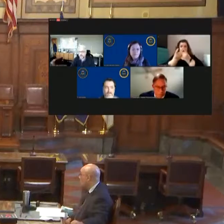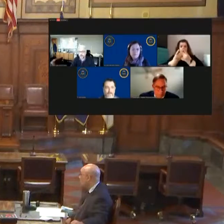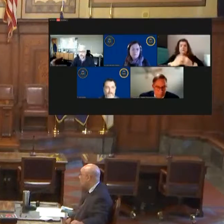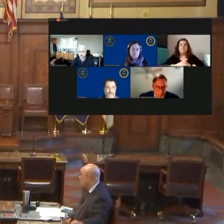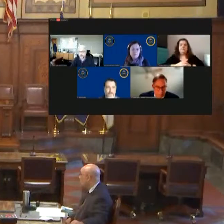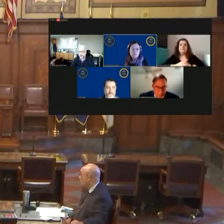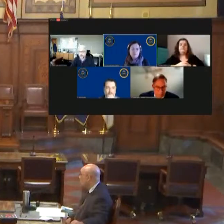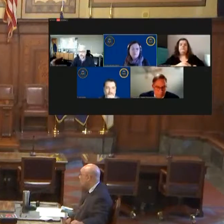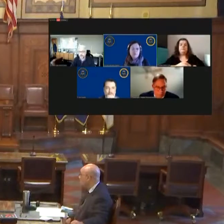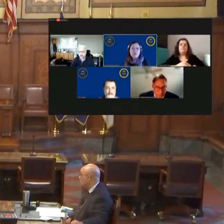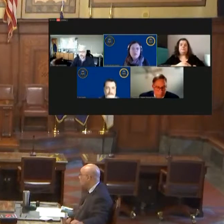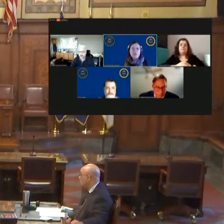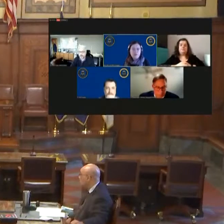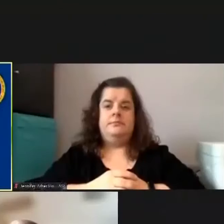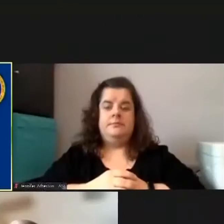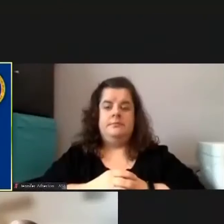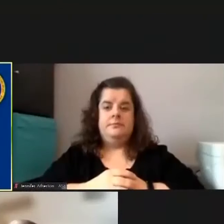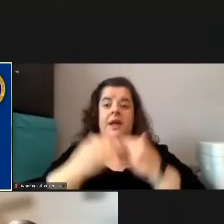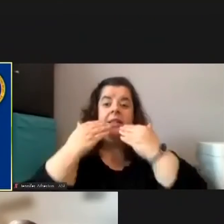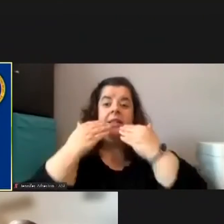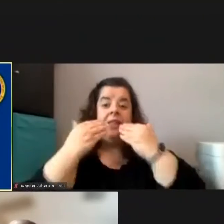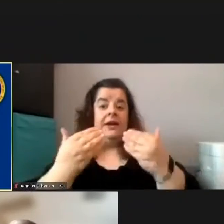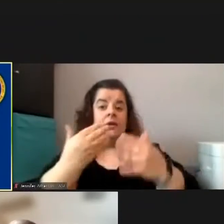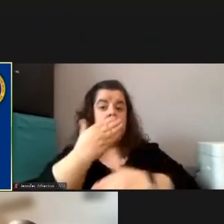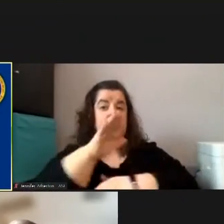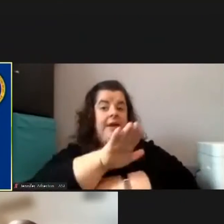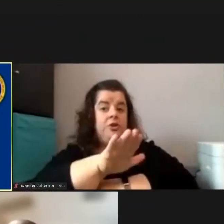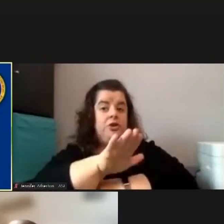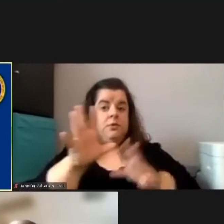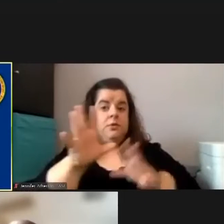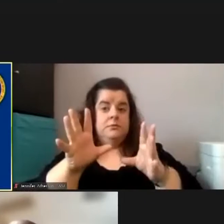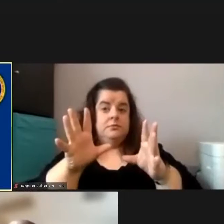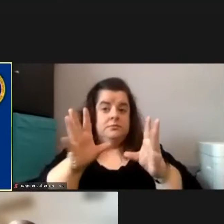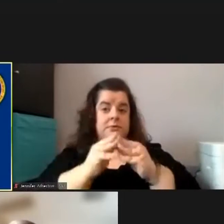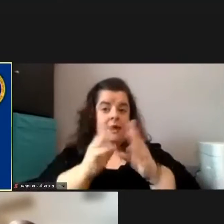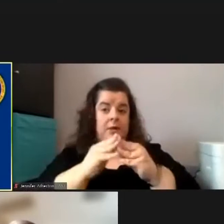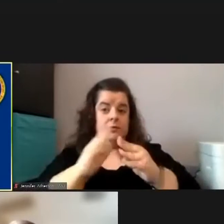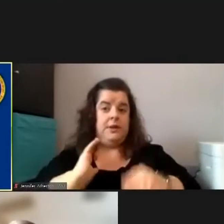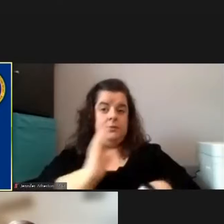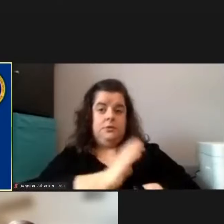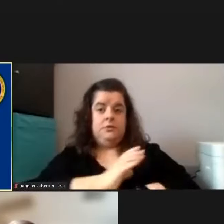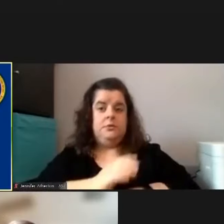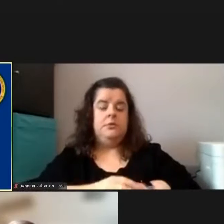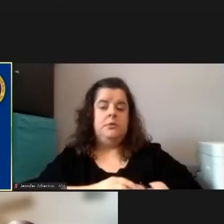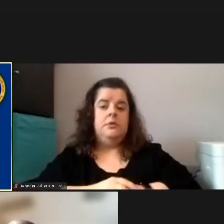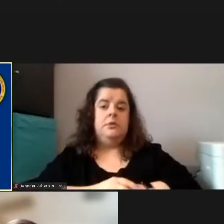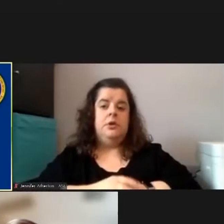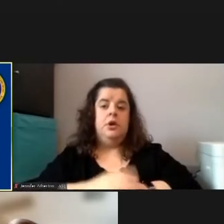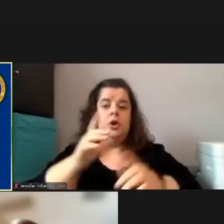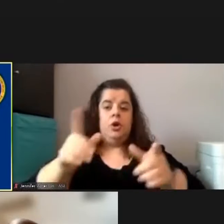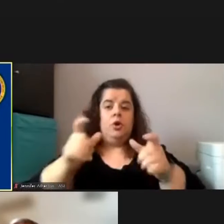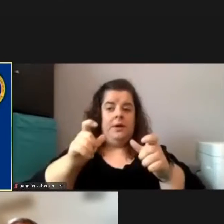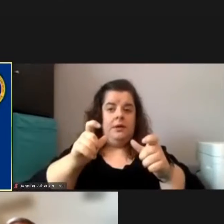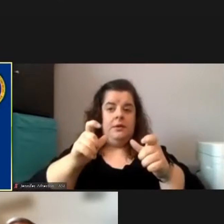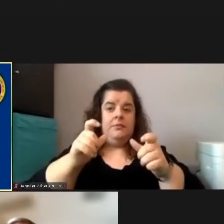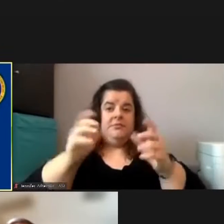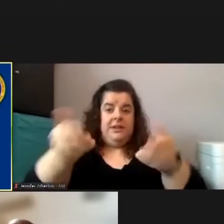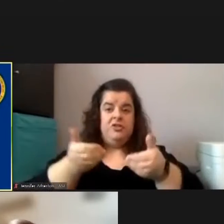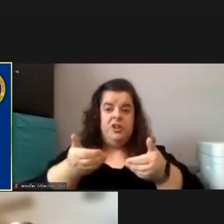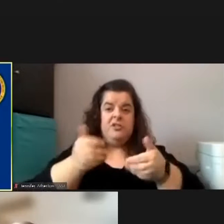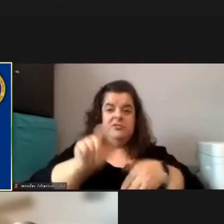Thank you. Good afternoon, Council. I'm just going to do a quick introduction and then we'll turn it over to the Theological Seminary to make their